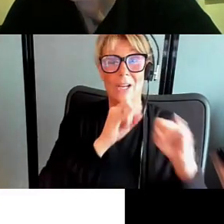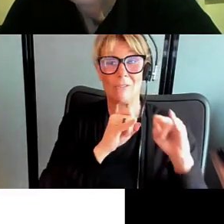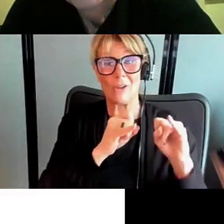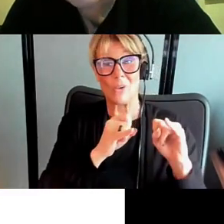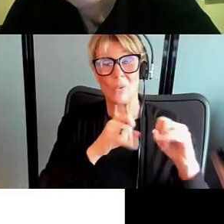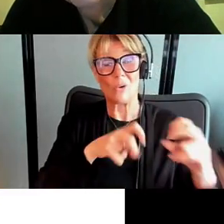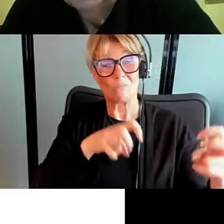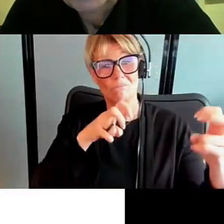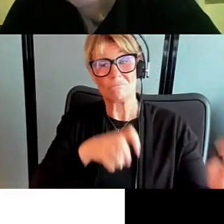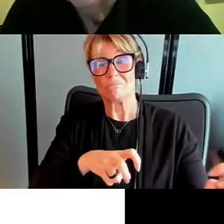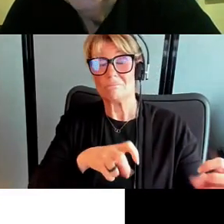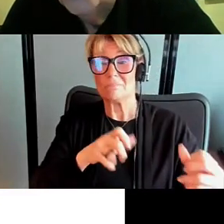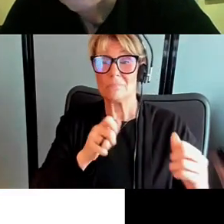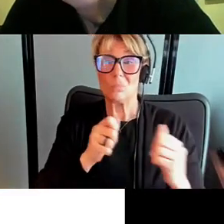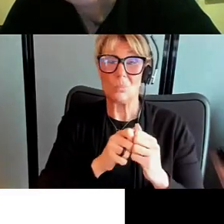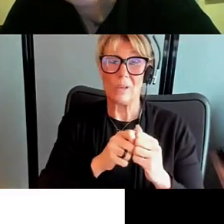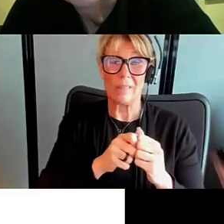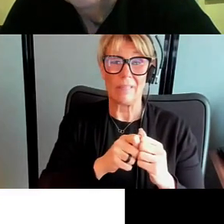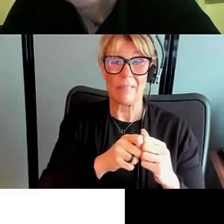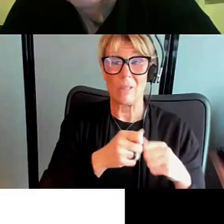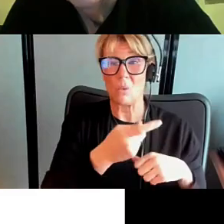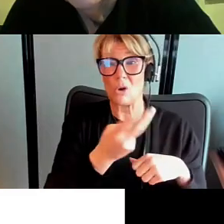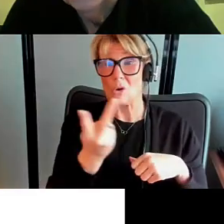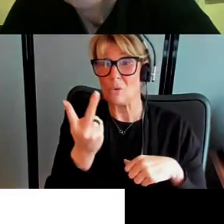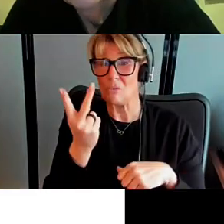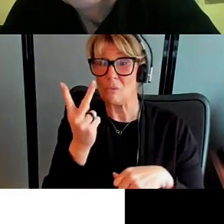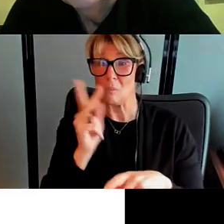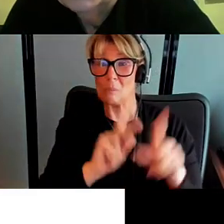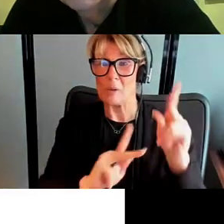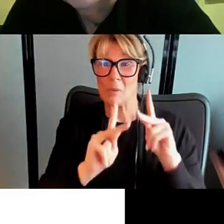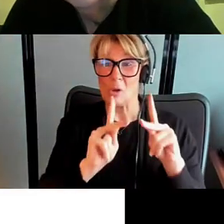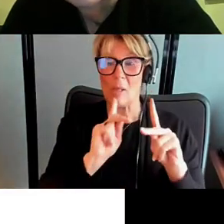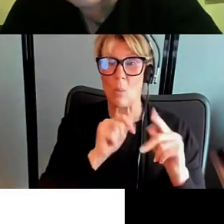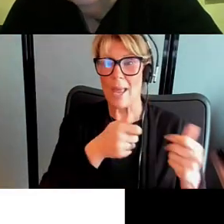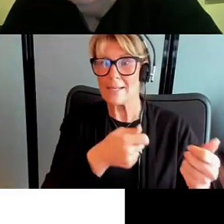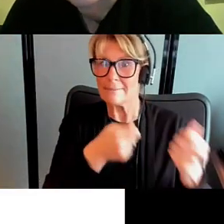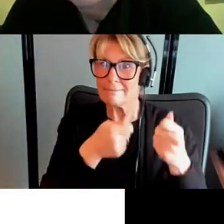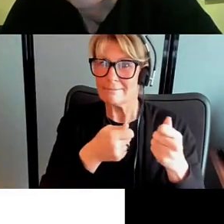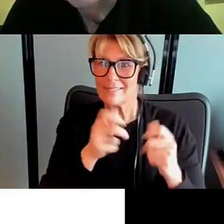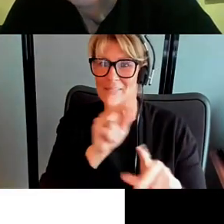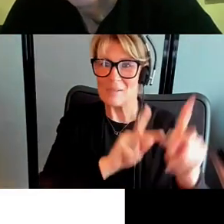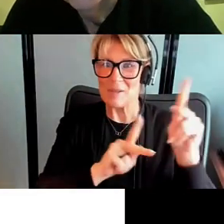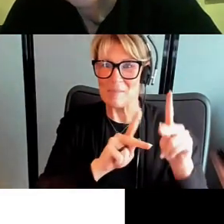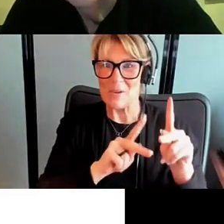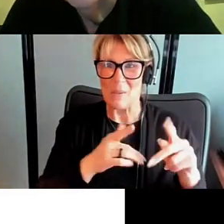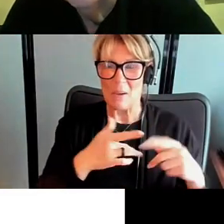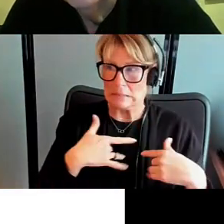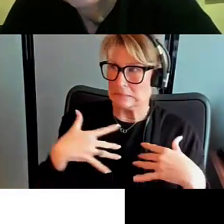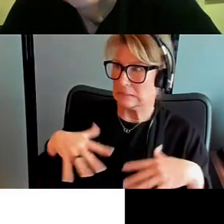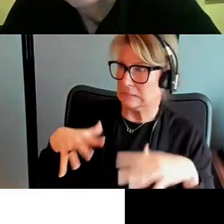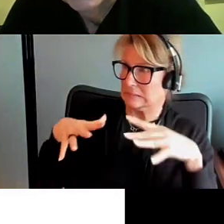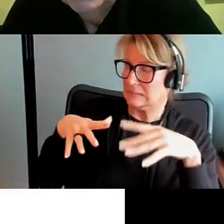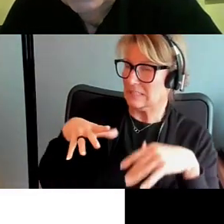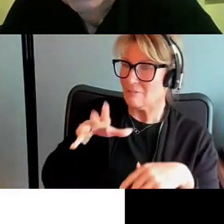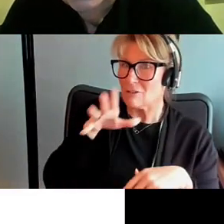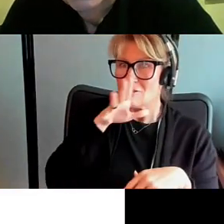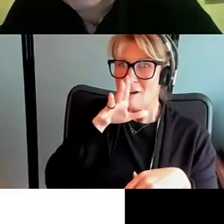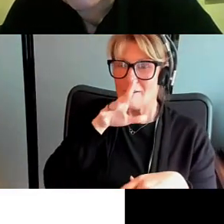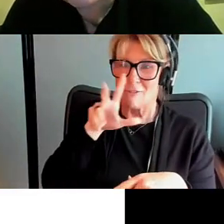it was surprisingly, we had to coax people because it's kind of intimidating. Oh my gosh, I have to talk for 30